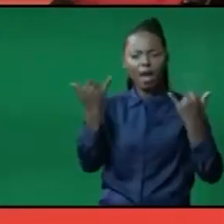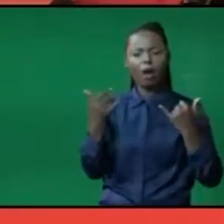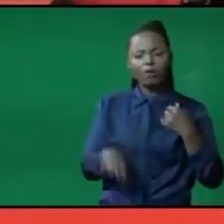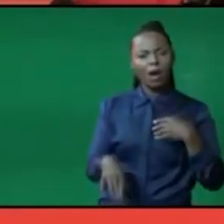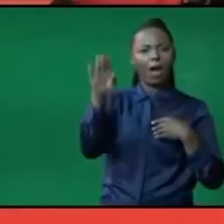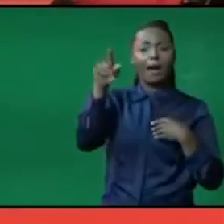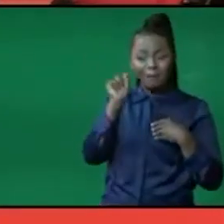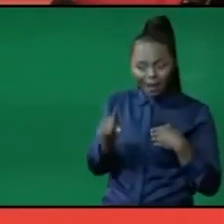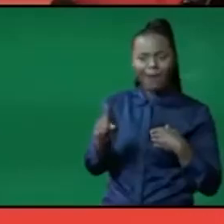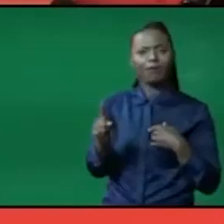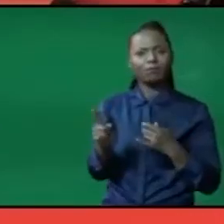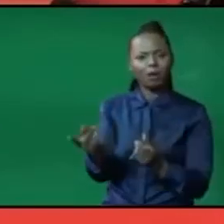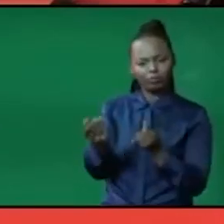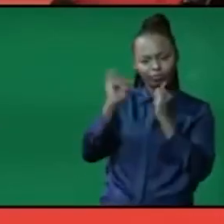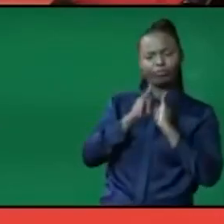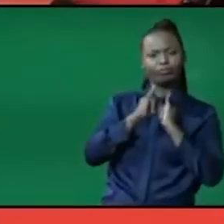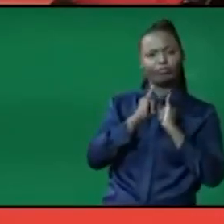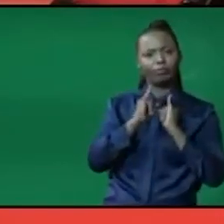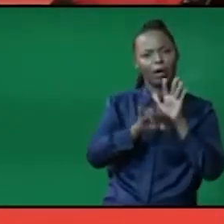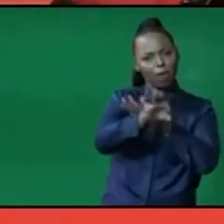into our podcast.